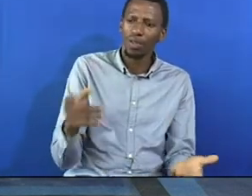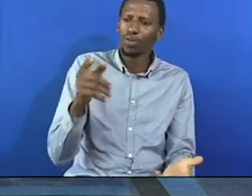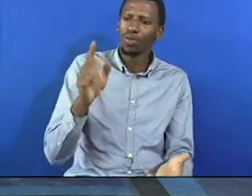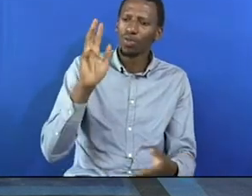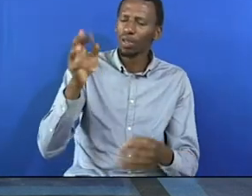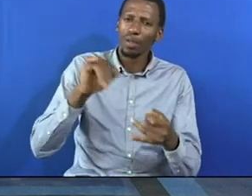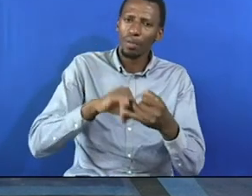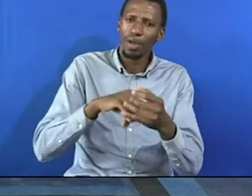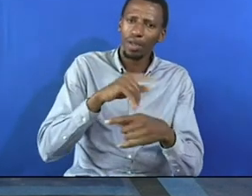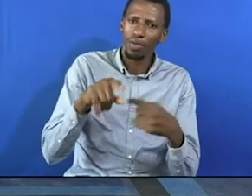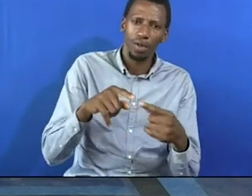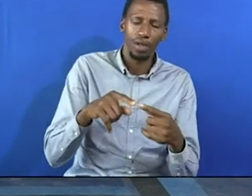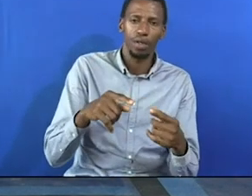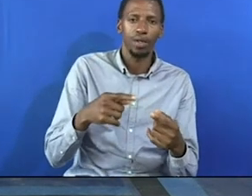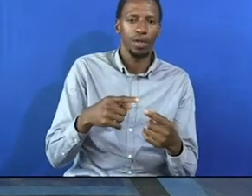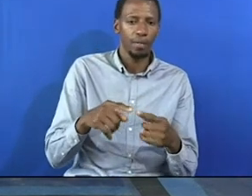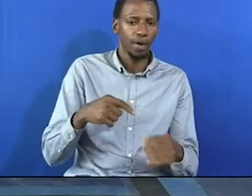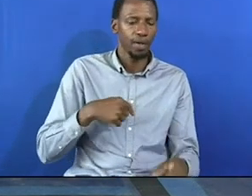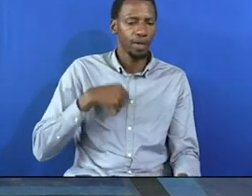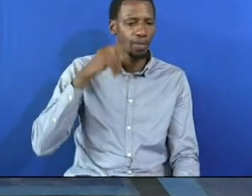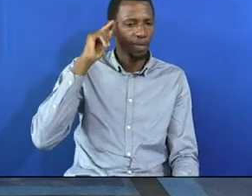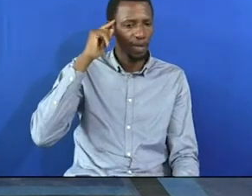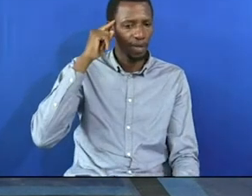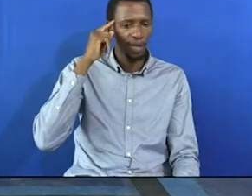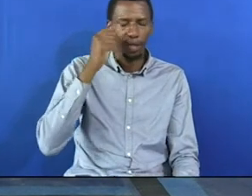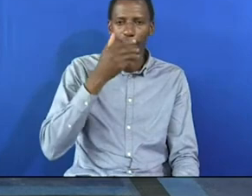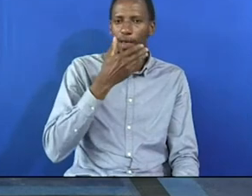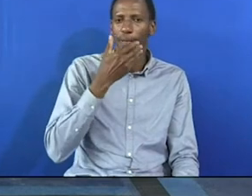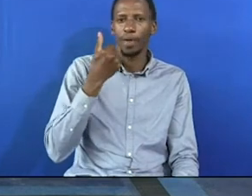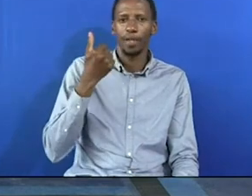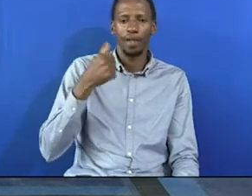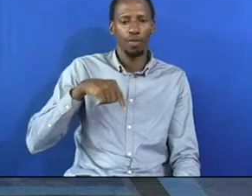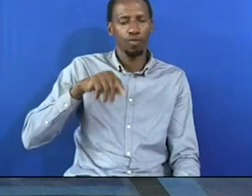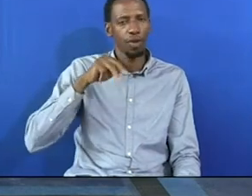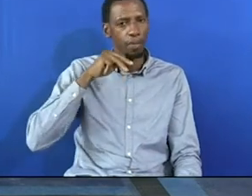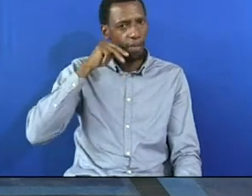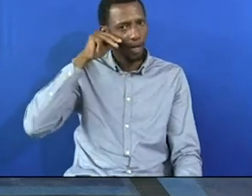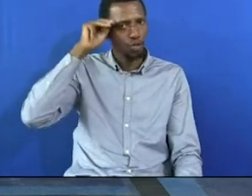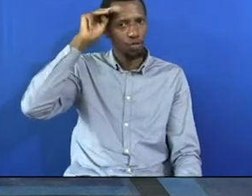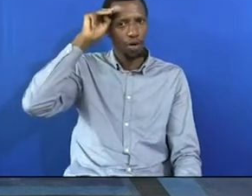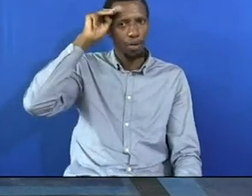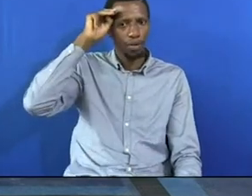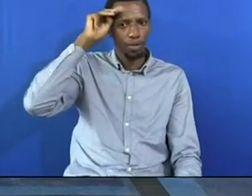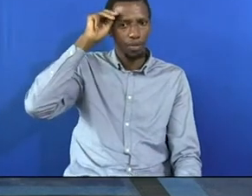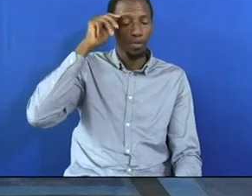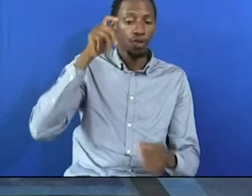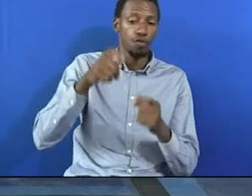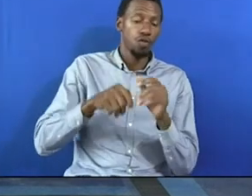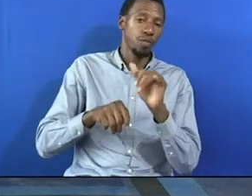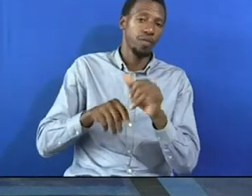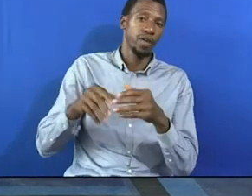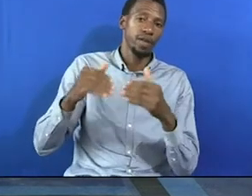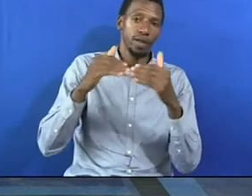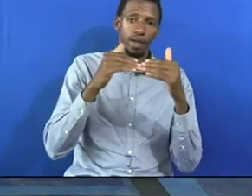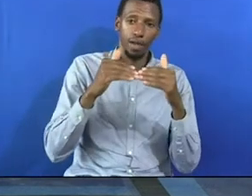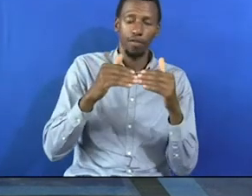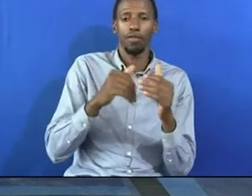you marry? But I think it is time we up our maturity from that level. Let us mature